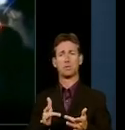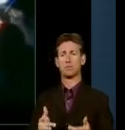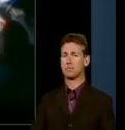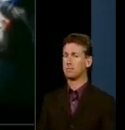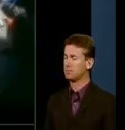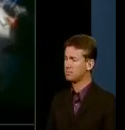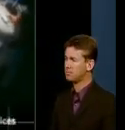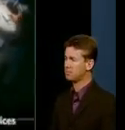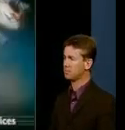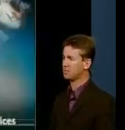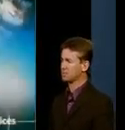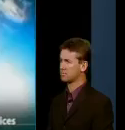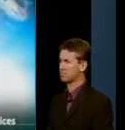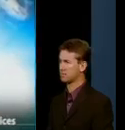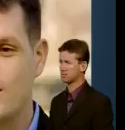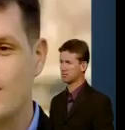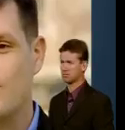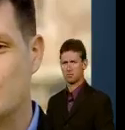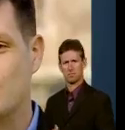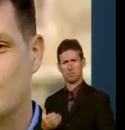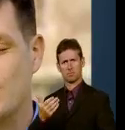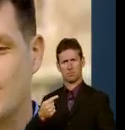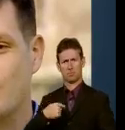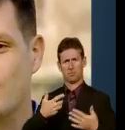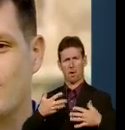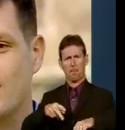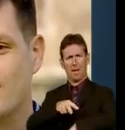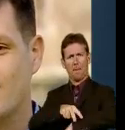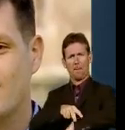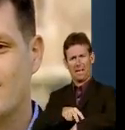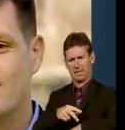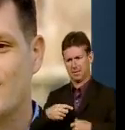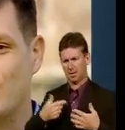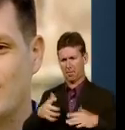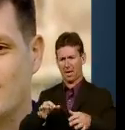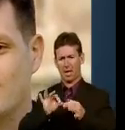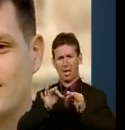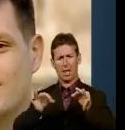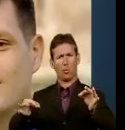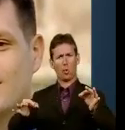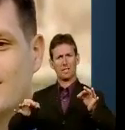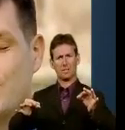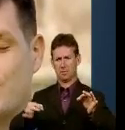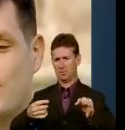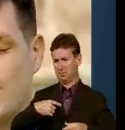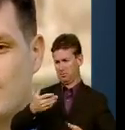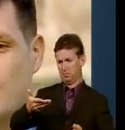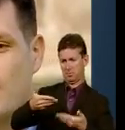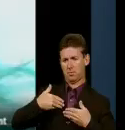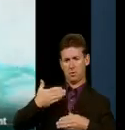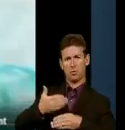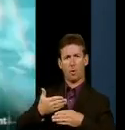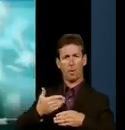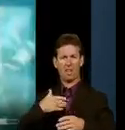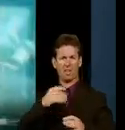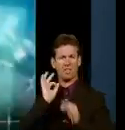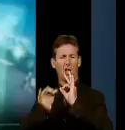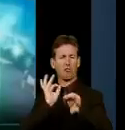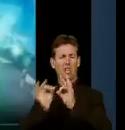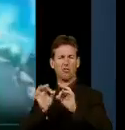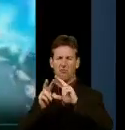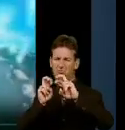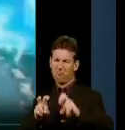CACI offered the job of interrogation. I'd been a police officer, I'd been a linguist, and that seemed like an interesting job.